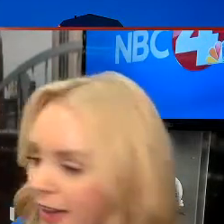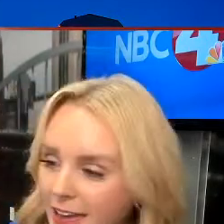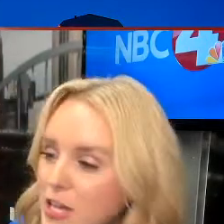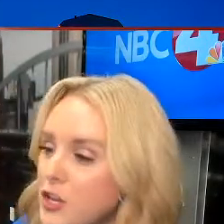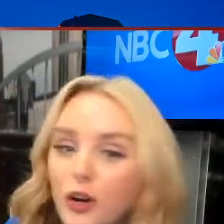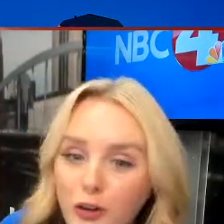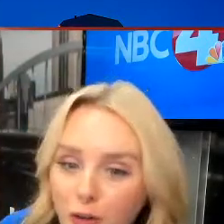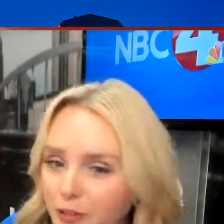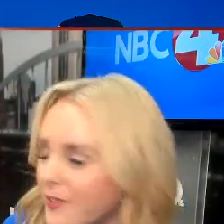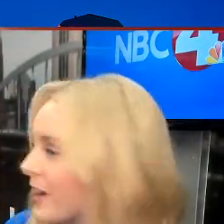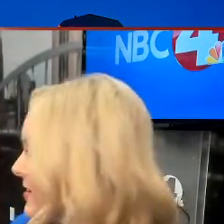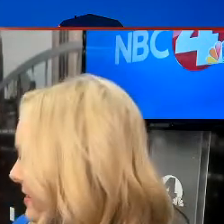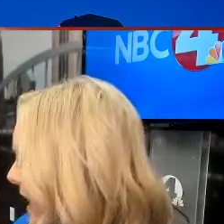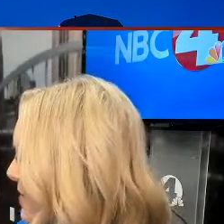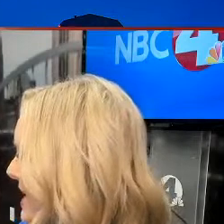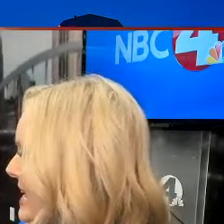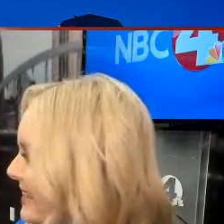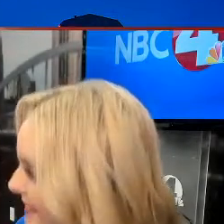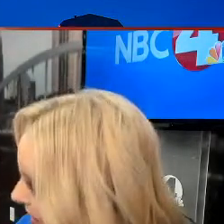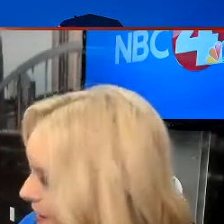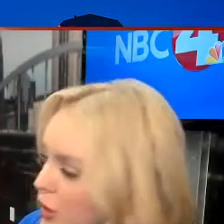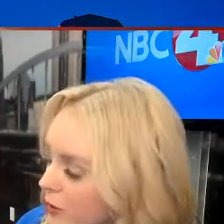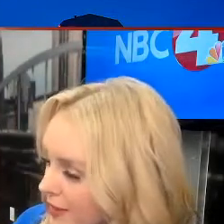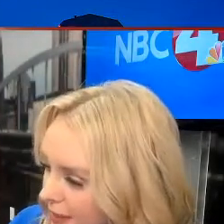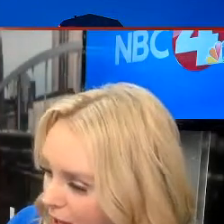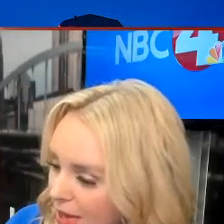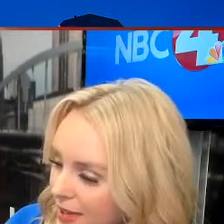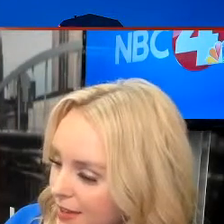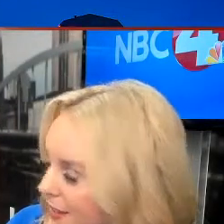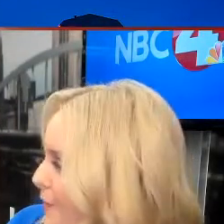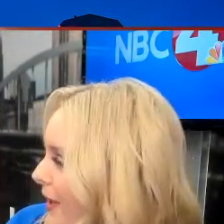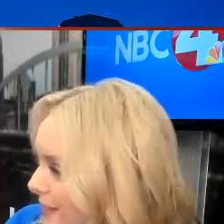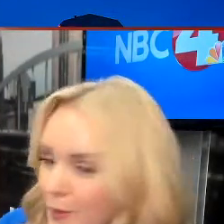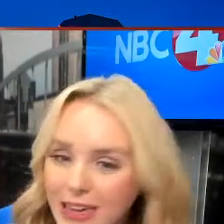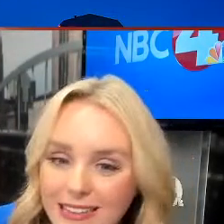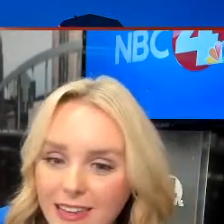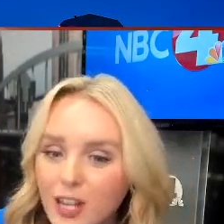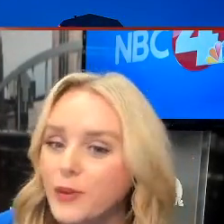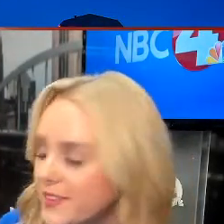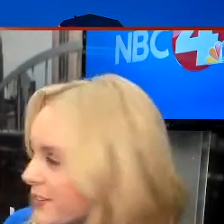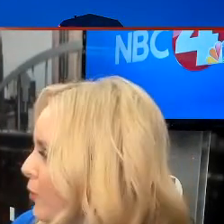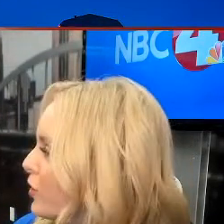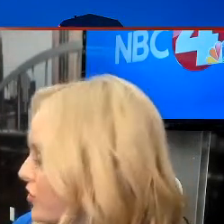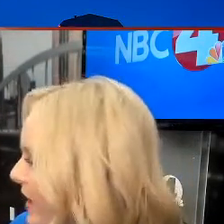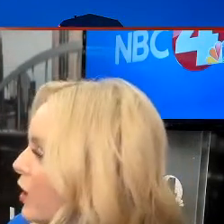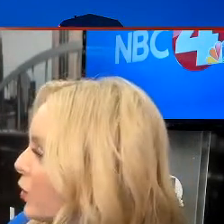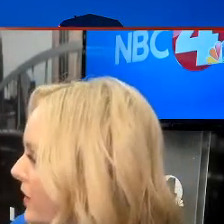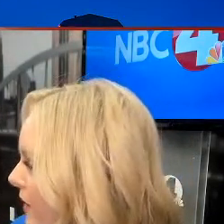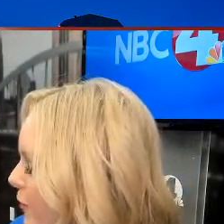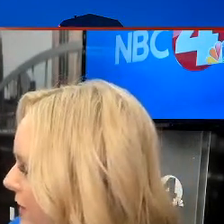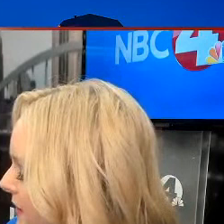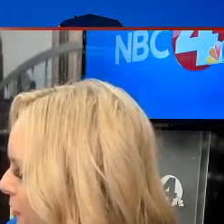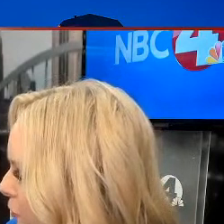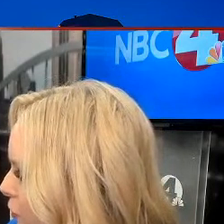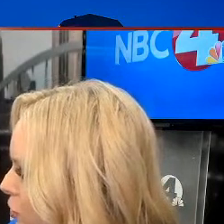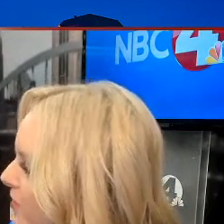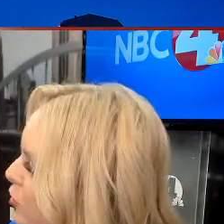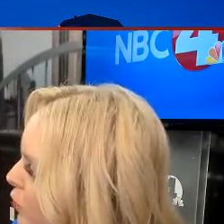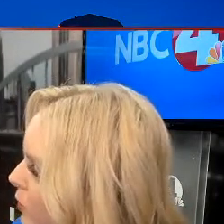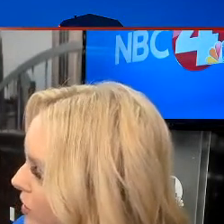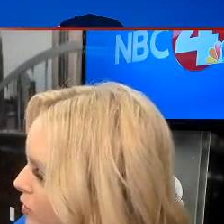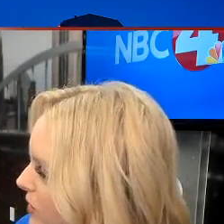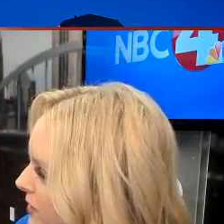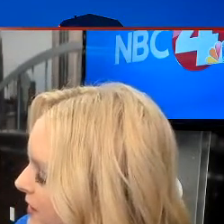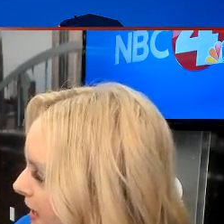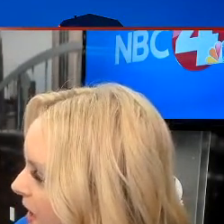shots. Hey, coronavirus is coming. It is, it's coming, it's here, but still pushing really everybody to get their flu shots